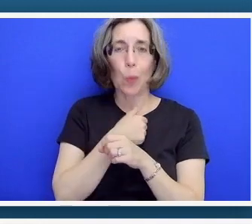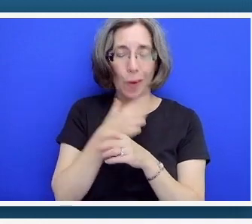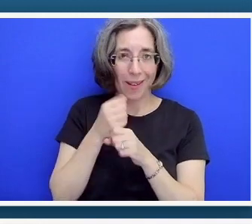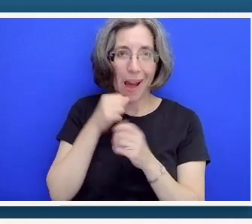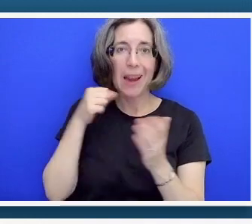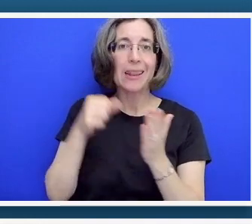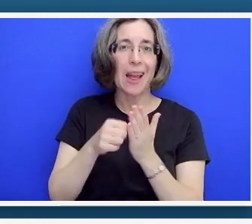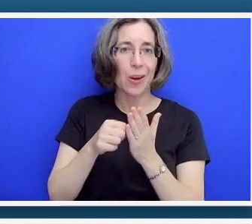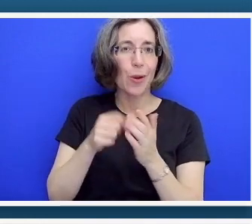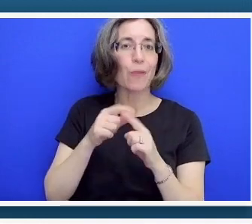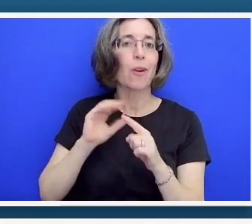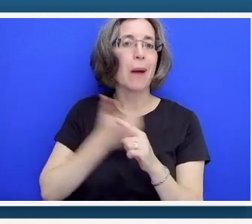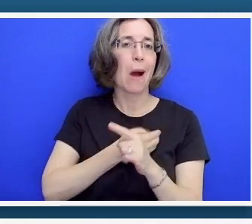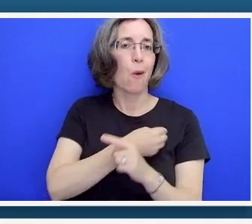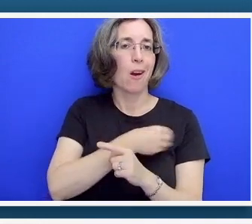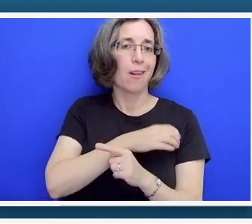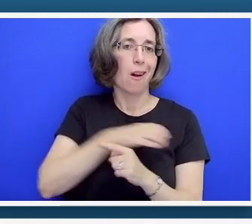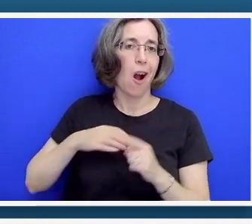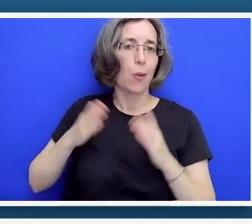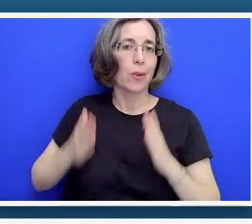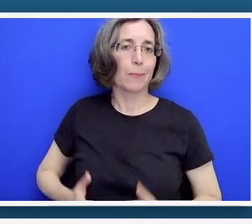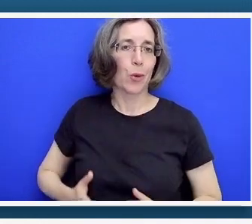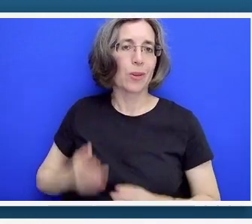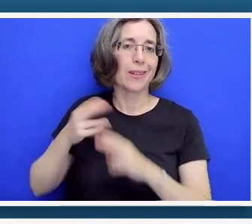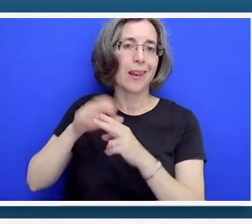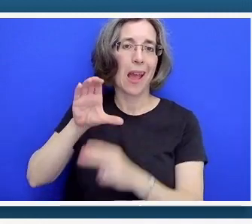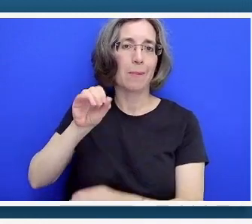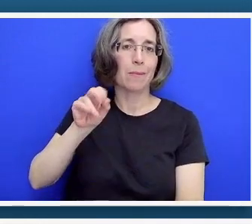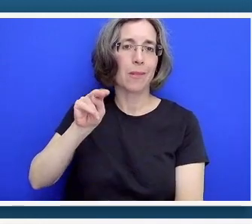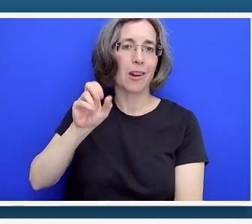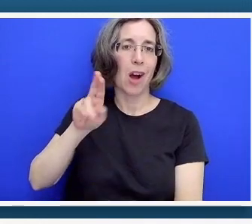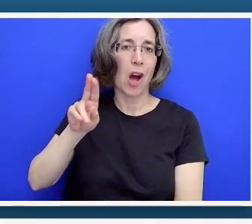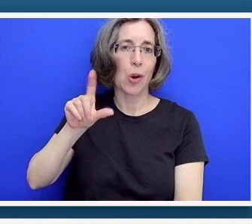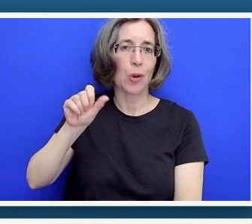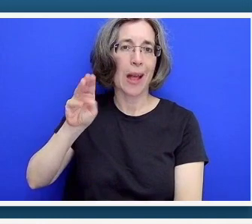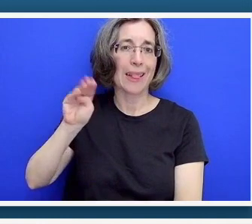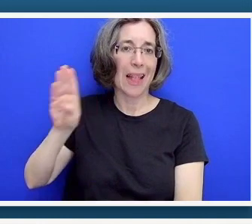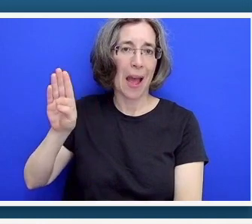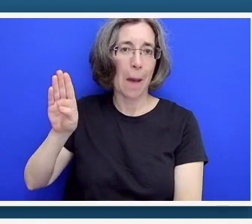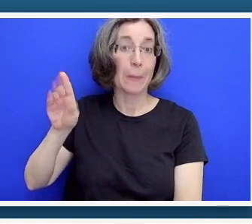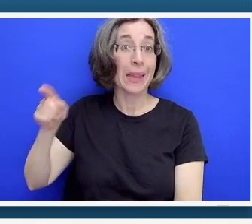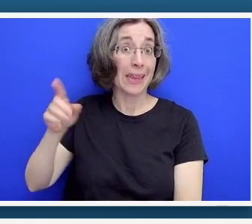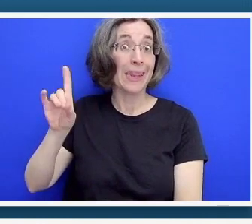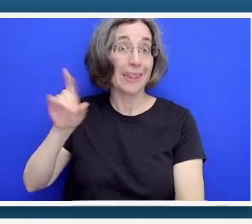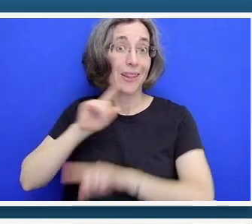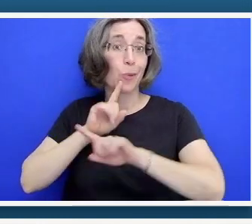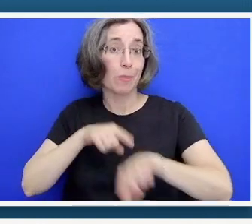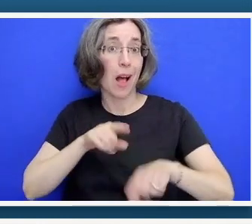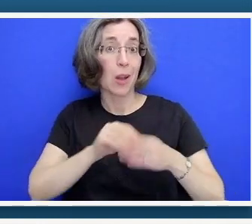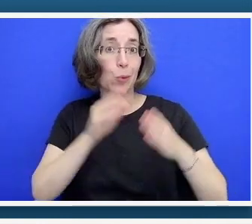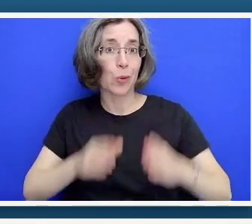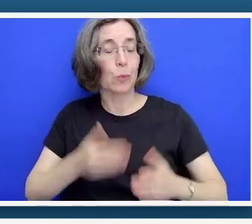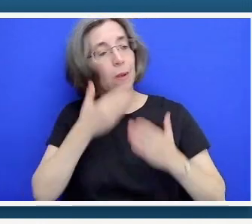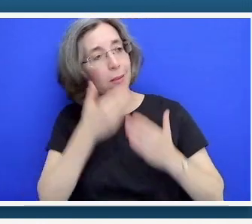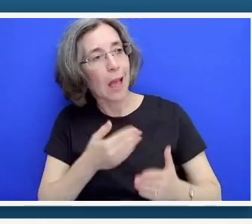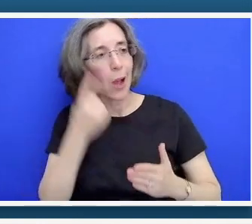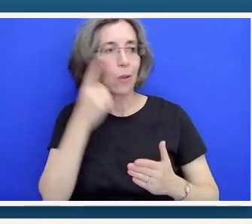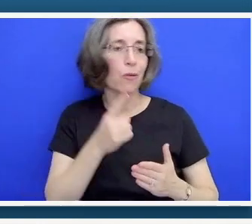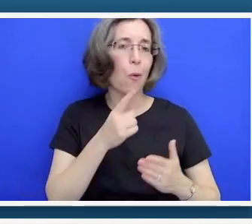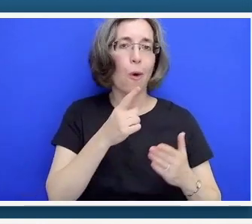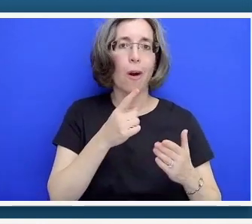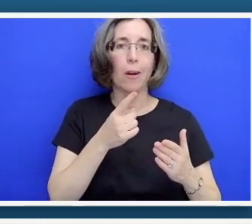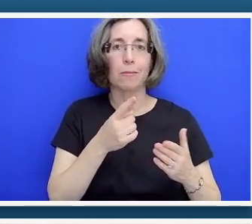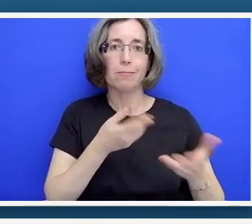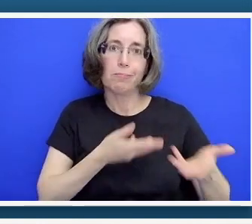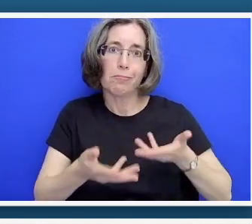Lamb. And not only did he reply to the students and thank them for being an engaged citizen, but he